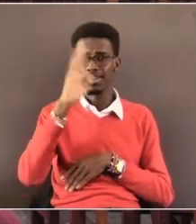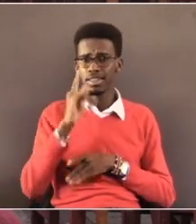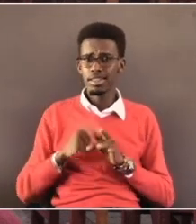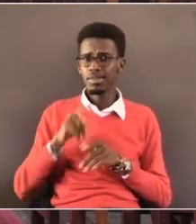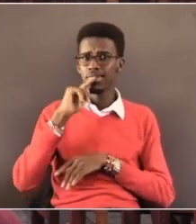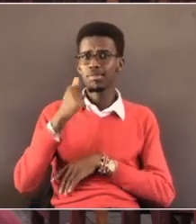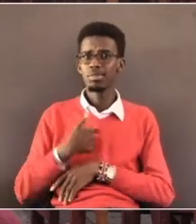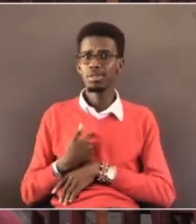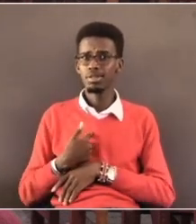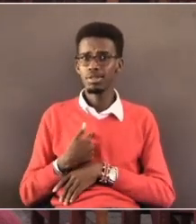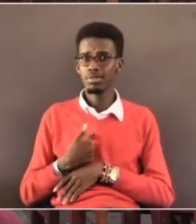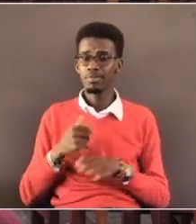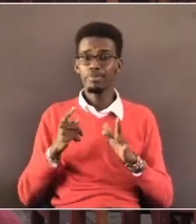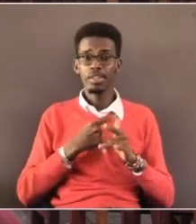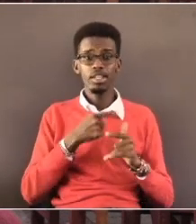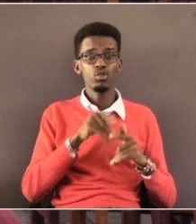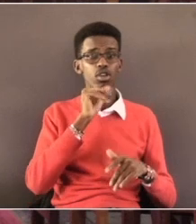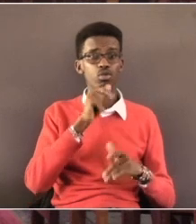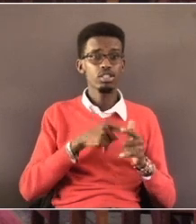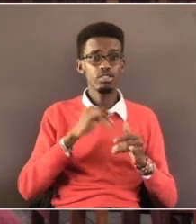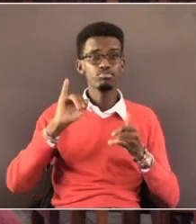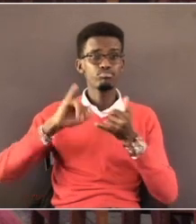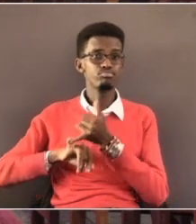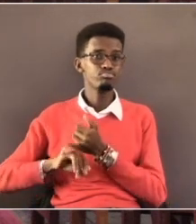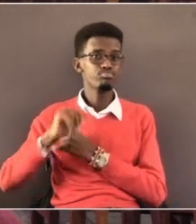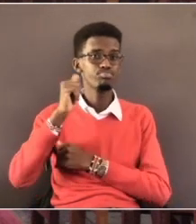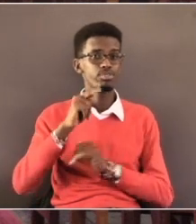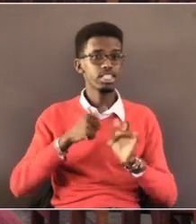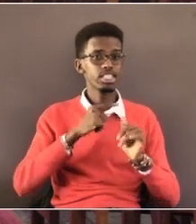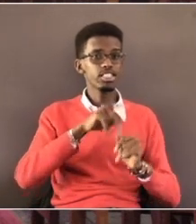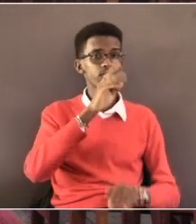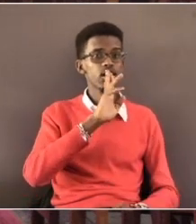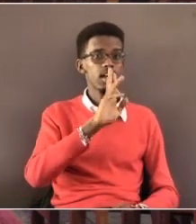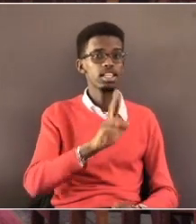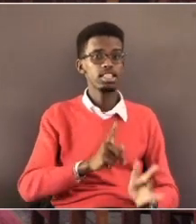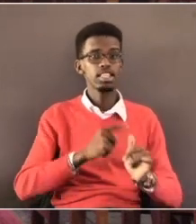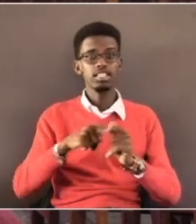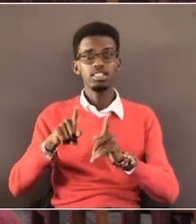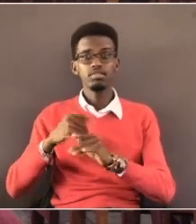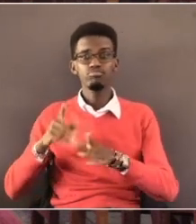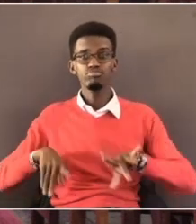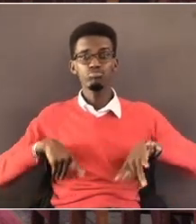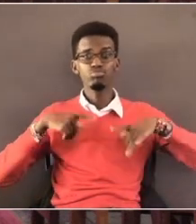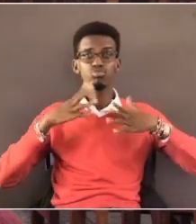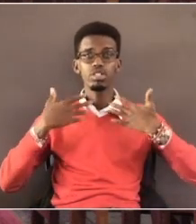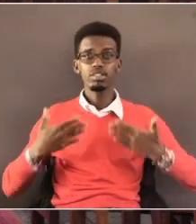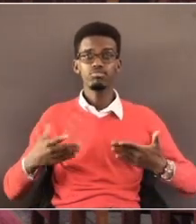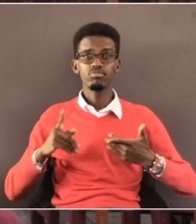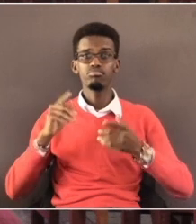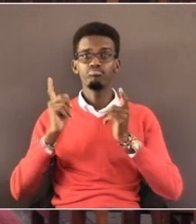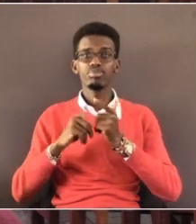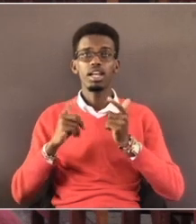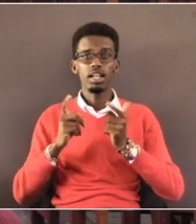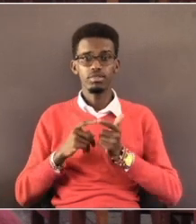me. You're not legally married. And even if you are, if your life is in